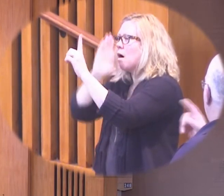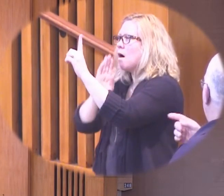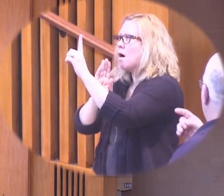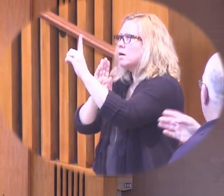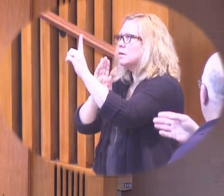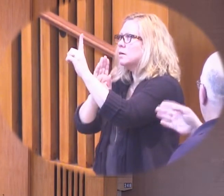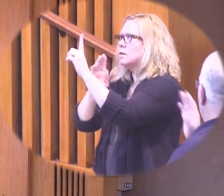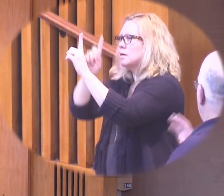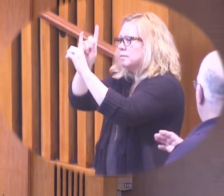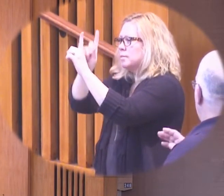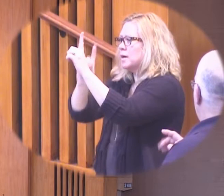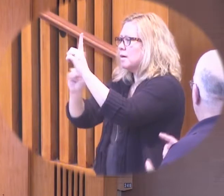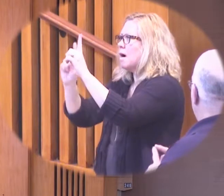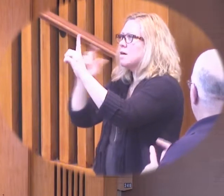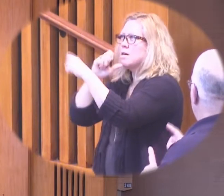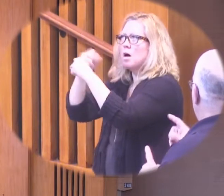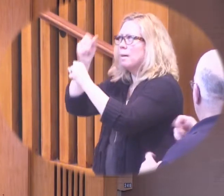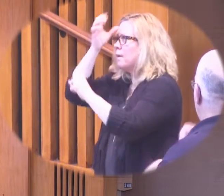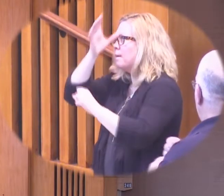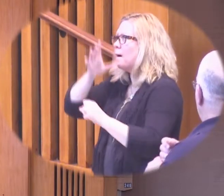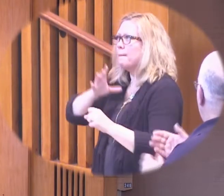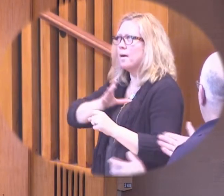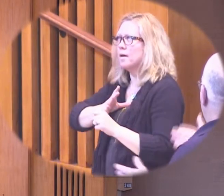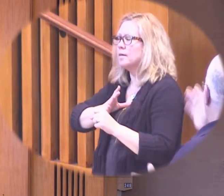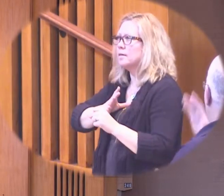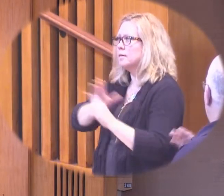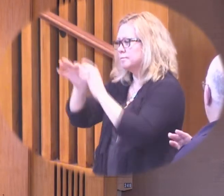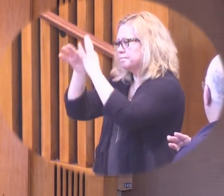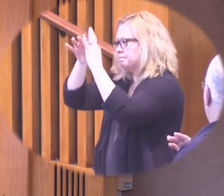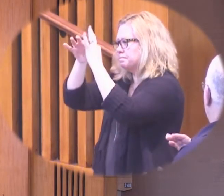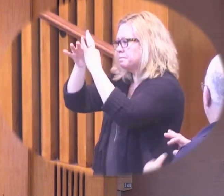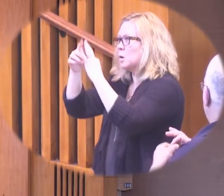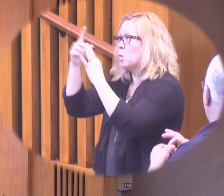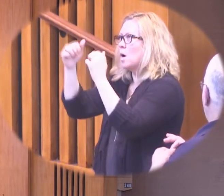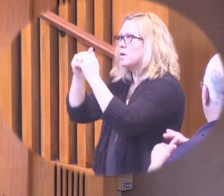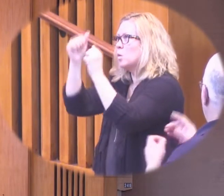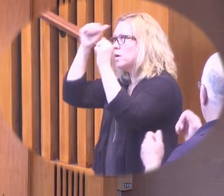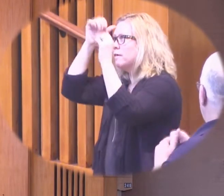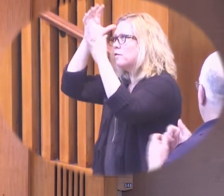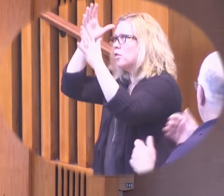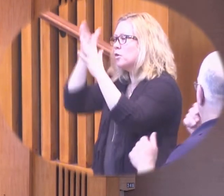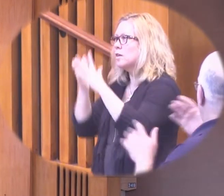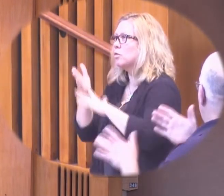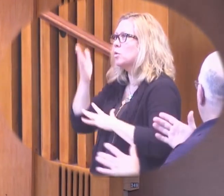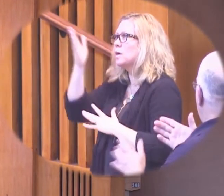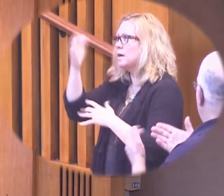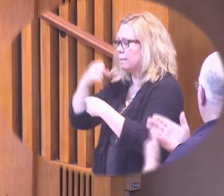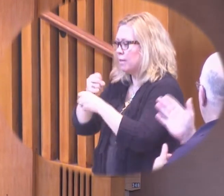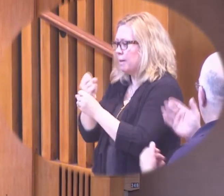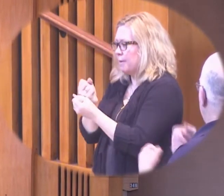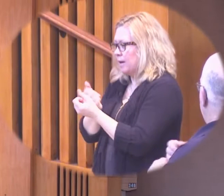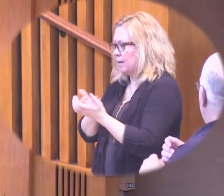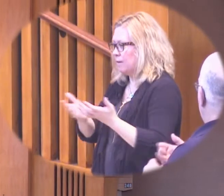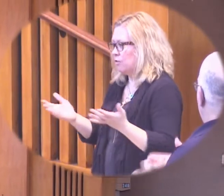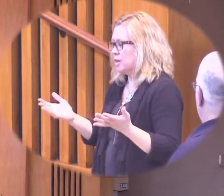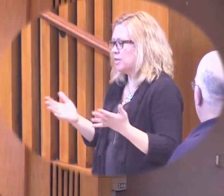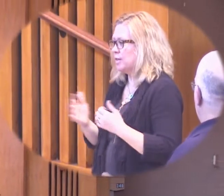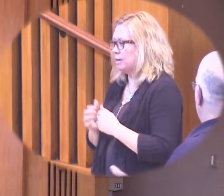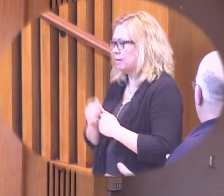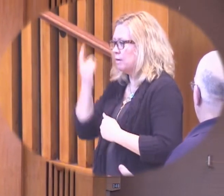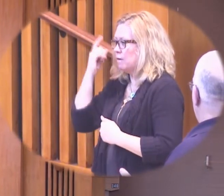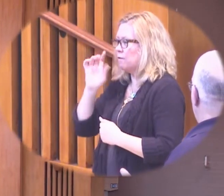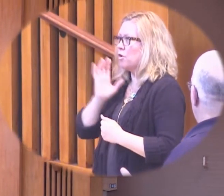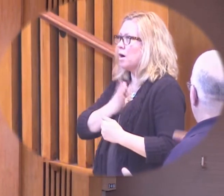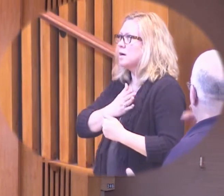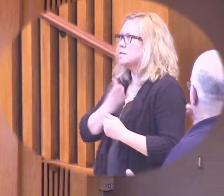God, begotten, not made, consubstantial with the Father, for through him all things were made. For